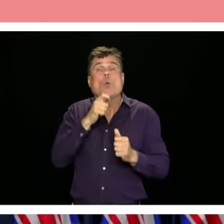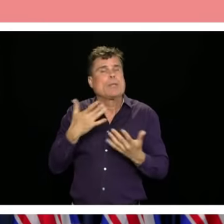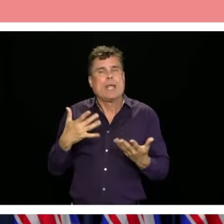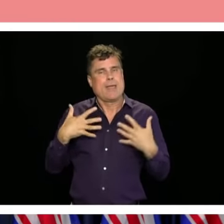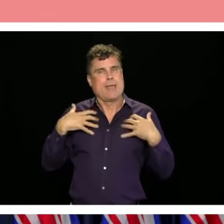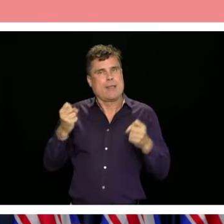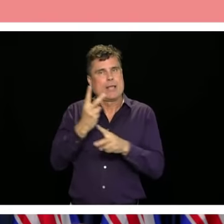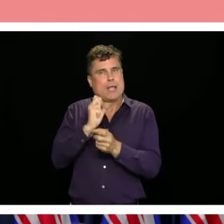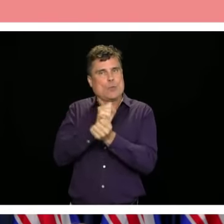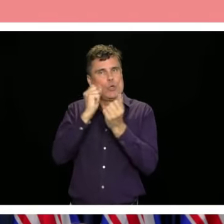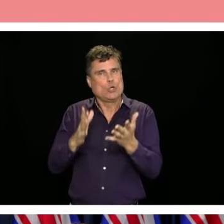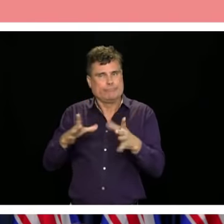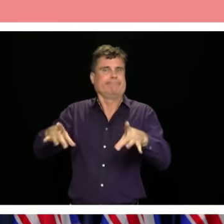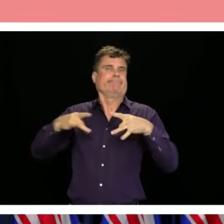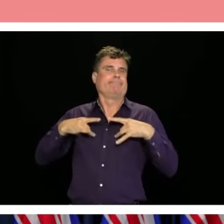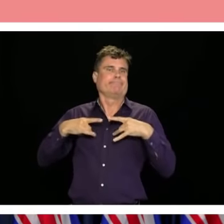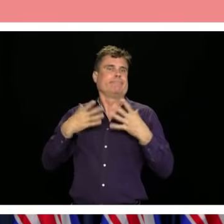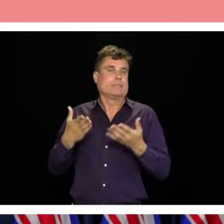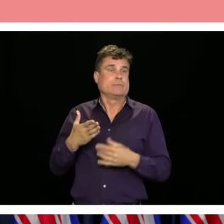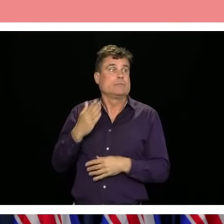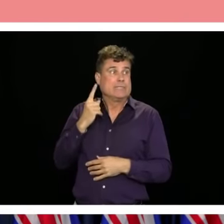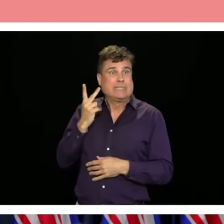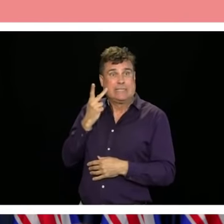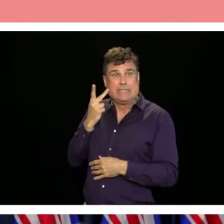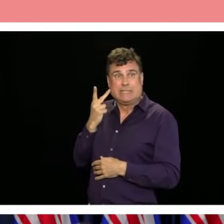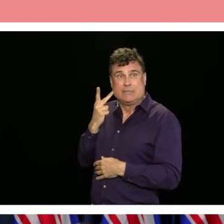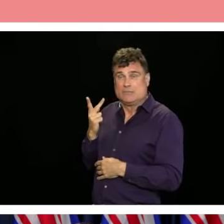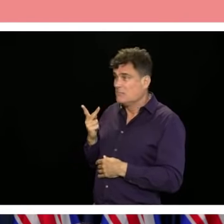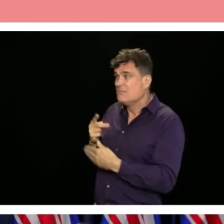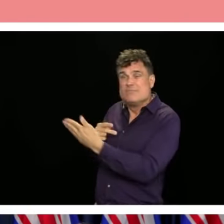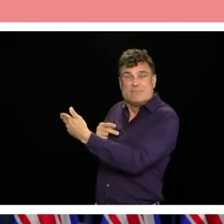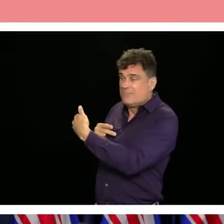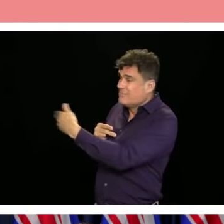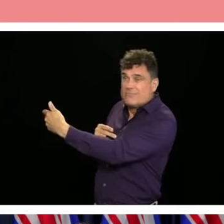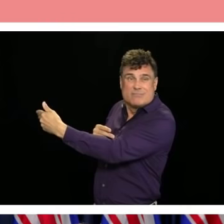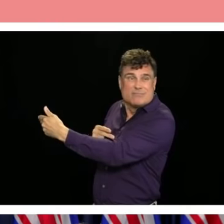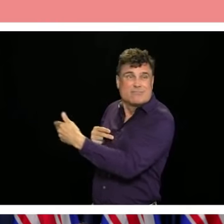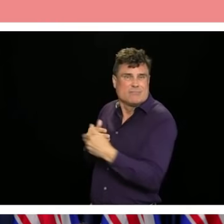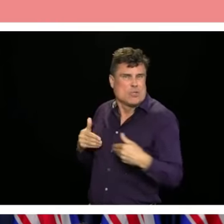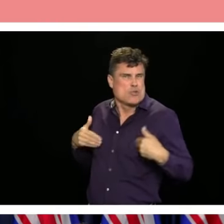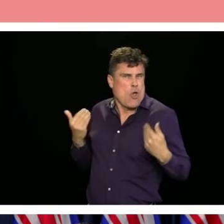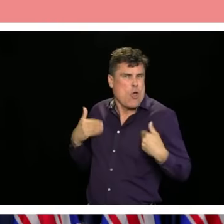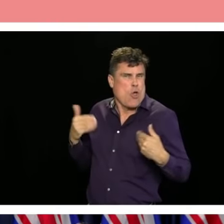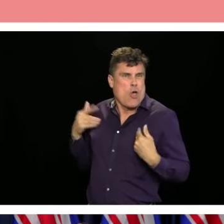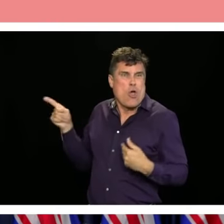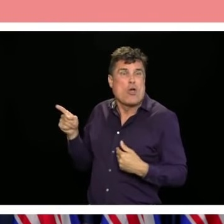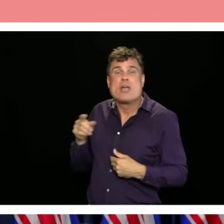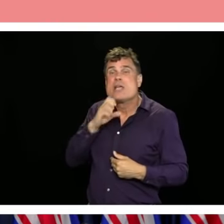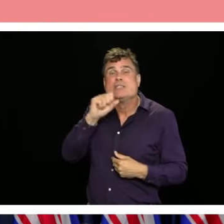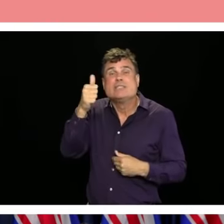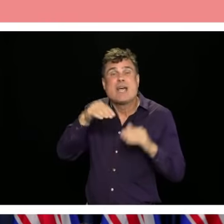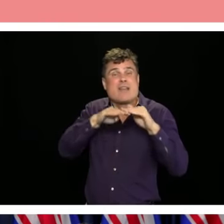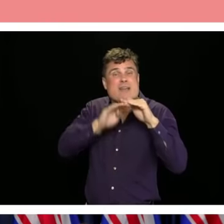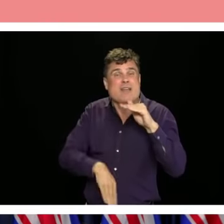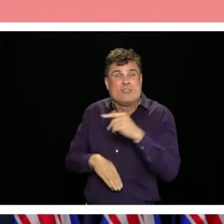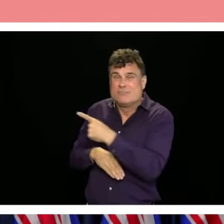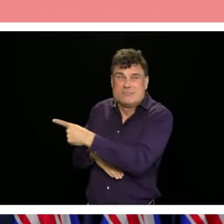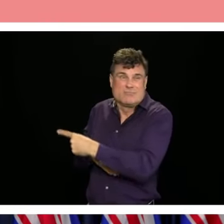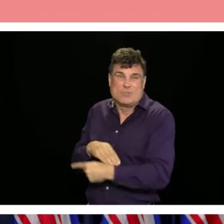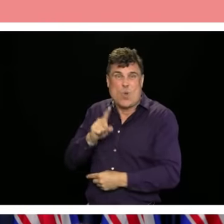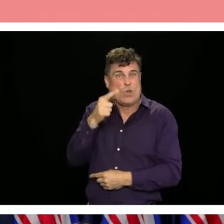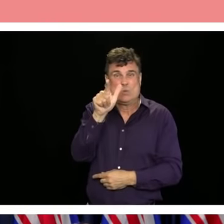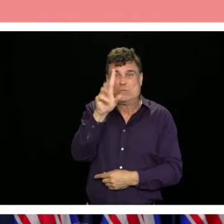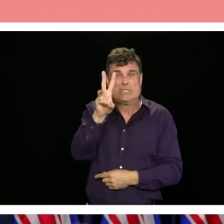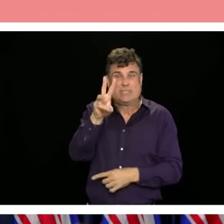small proportion of young people who are affected. We had 26 children under the age of 10, and that's about 1% of the